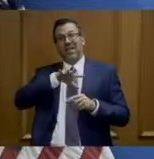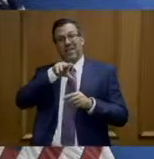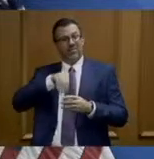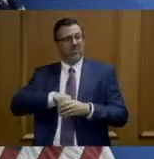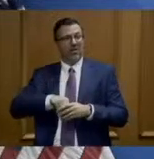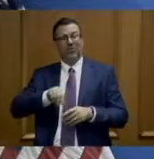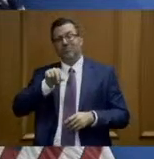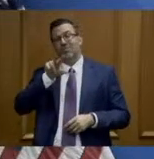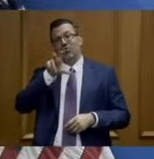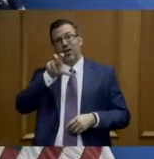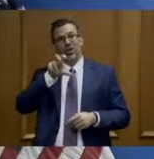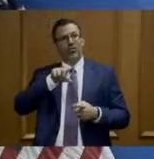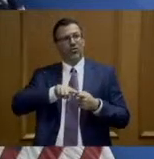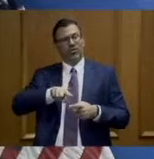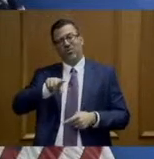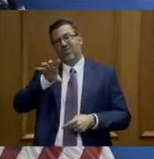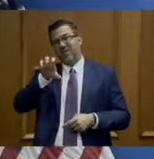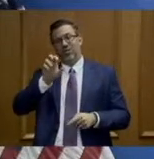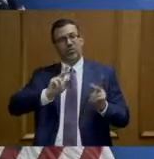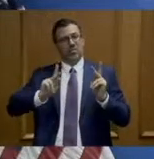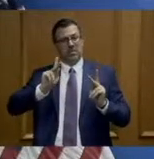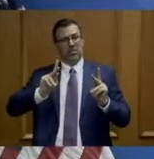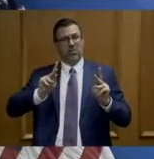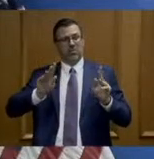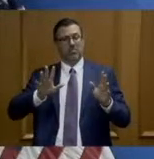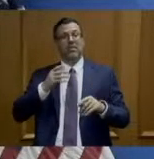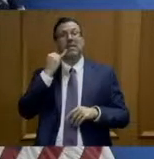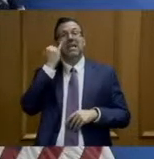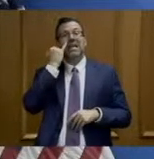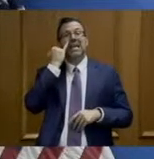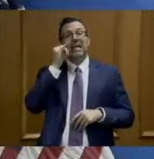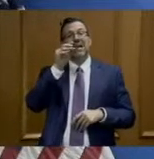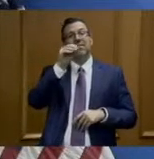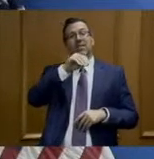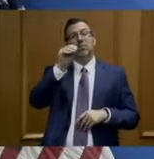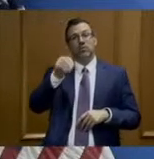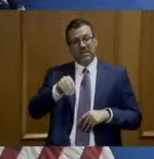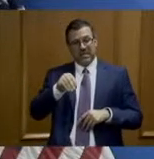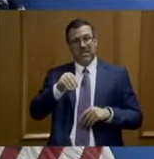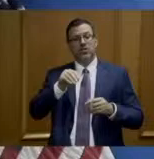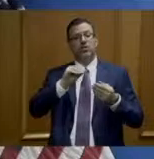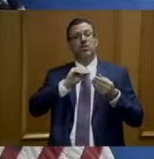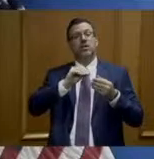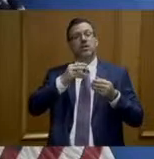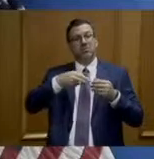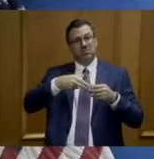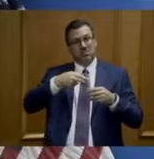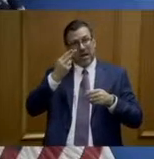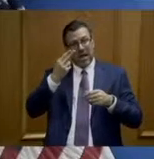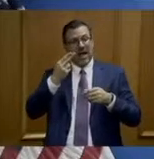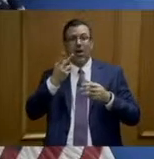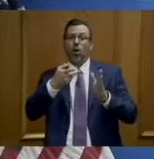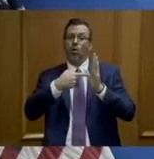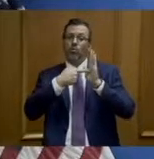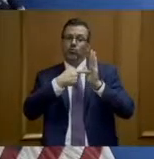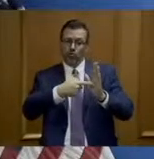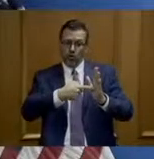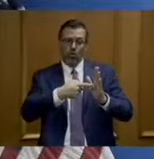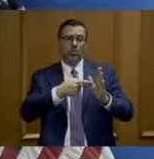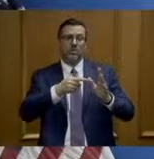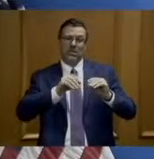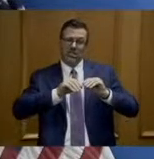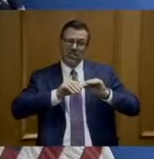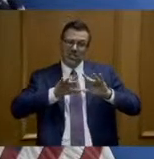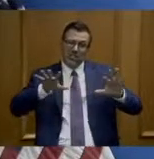our prison system. And then if the percentage positivity in that is reflective of a bigger